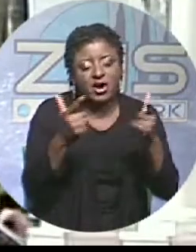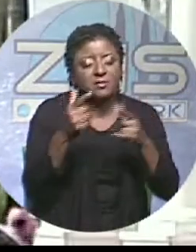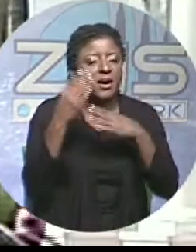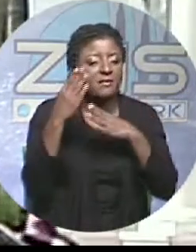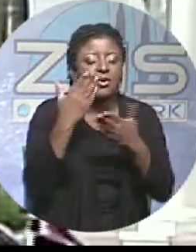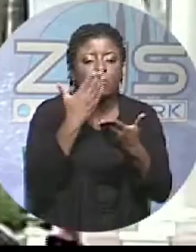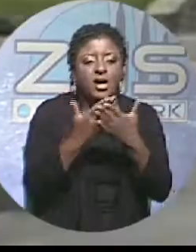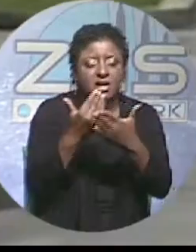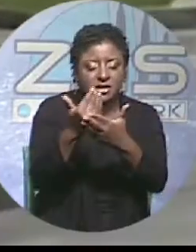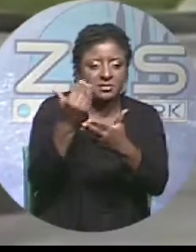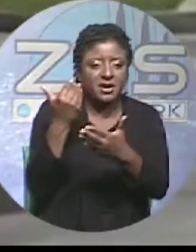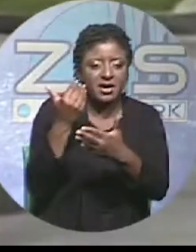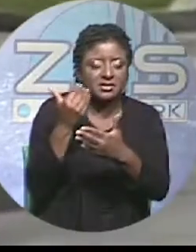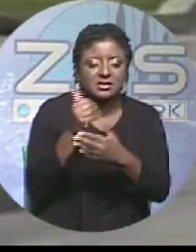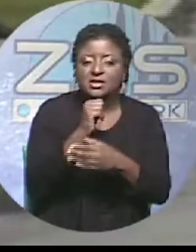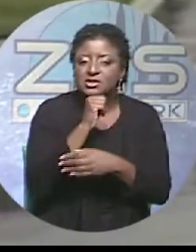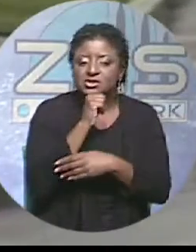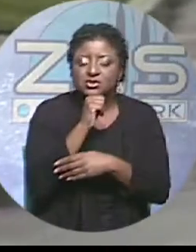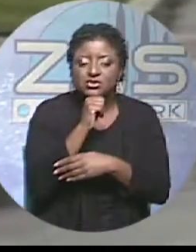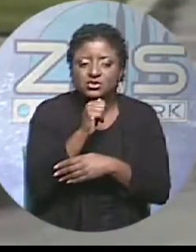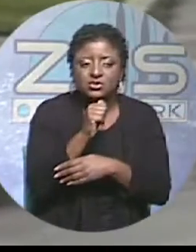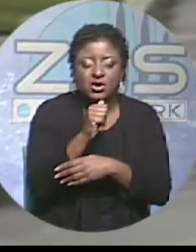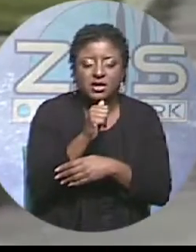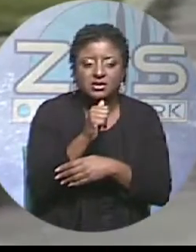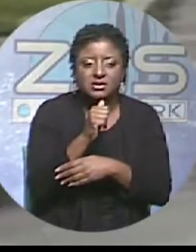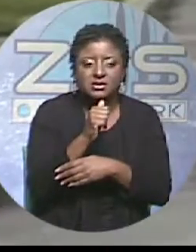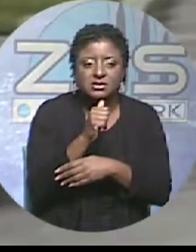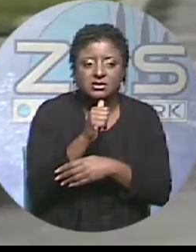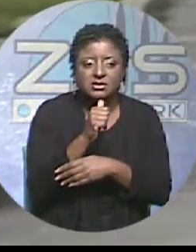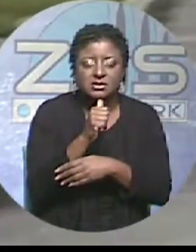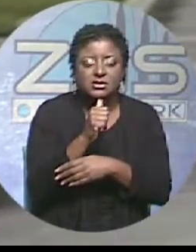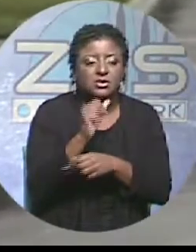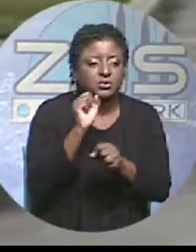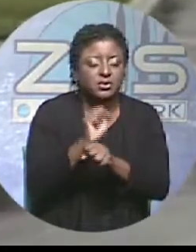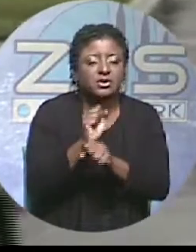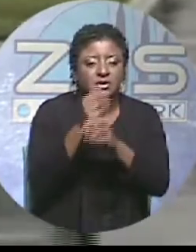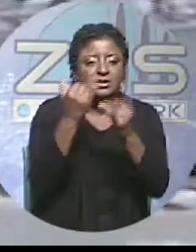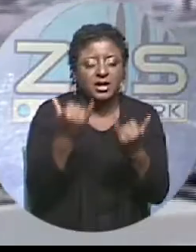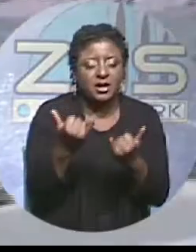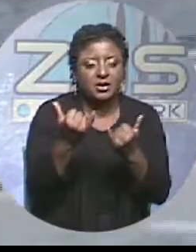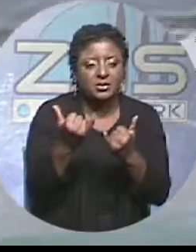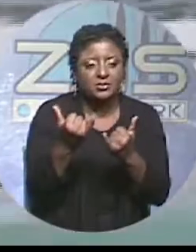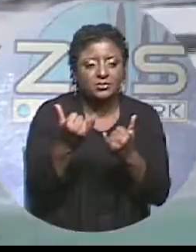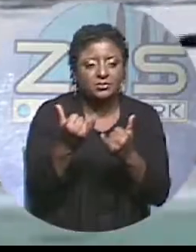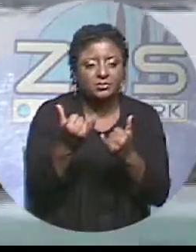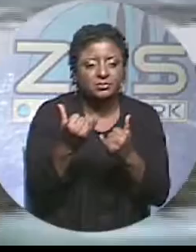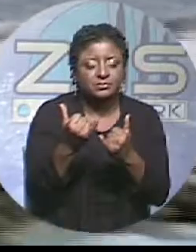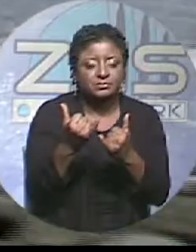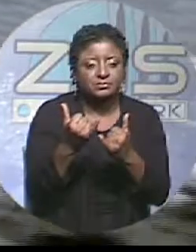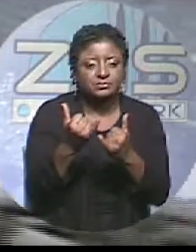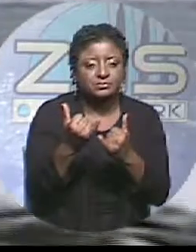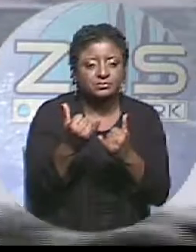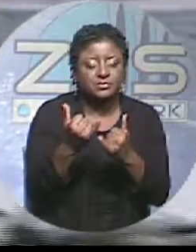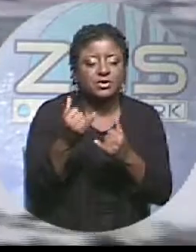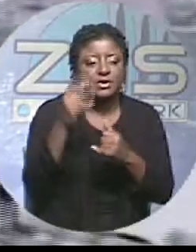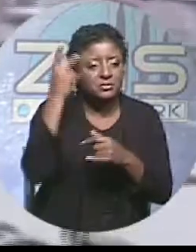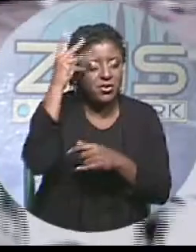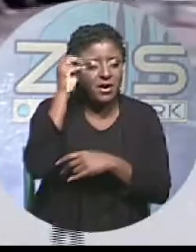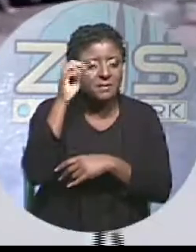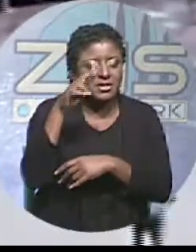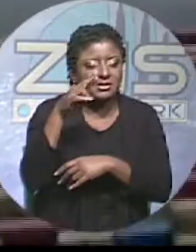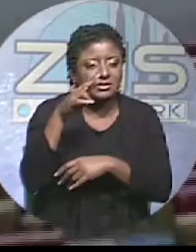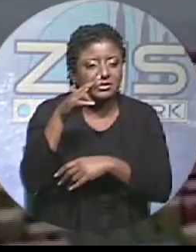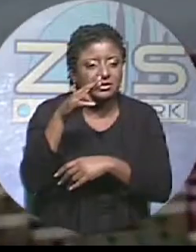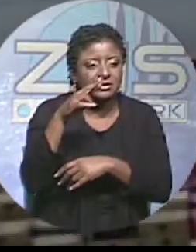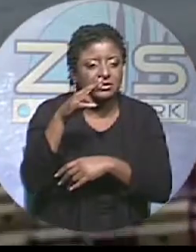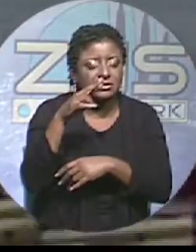longer obtains, Prime Minister Perry Christie charged, while tabling a three-month extensions under the Hawksbill Creek Agreement. They expire on